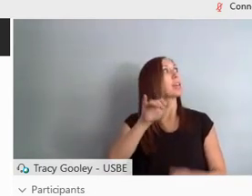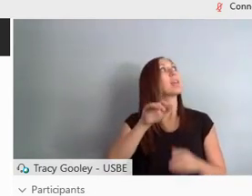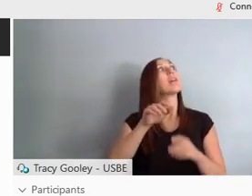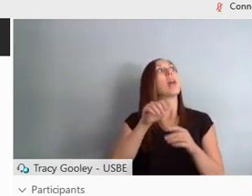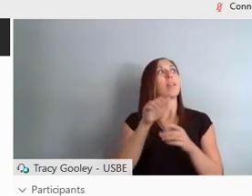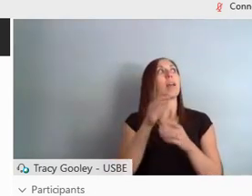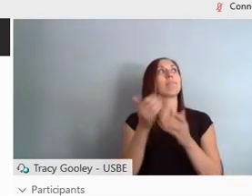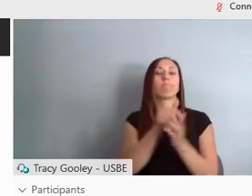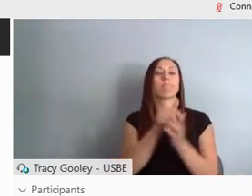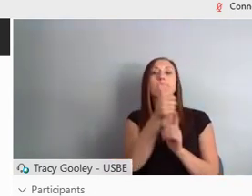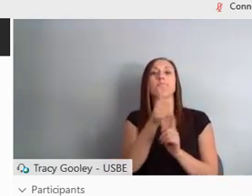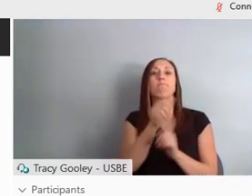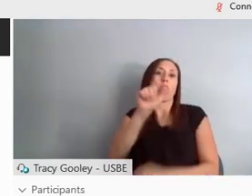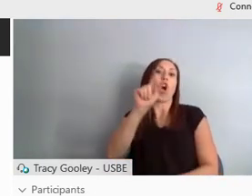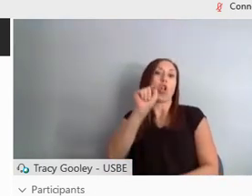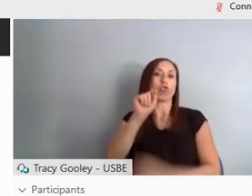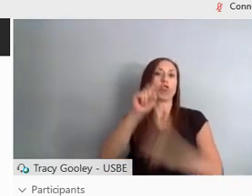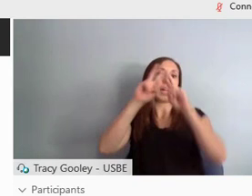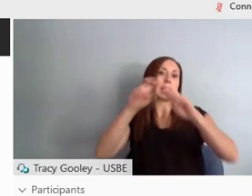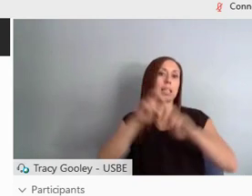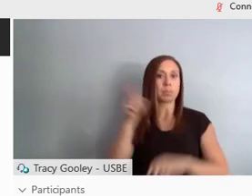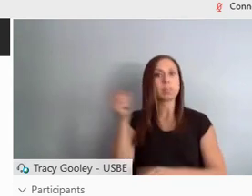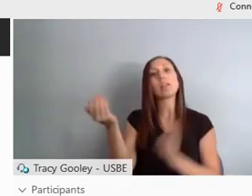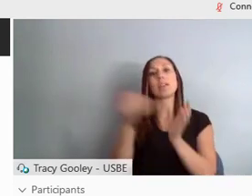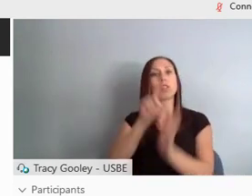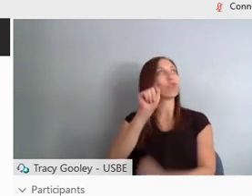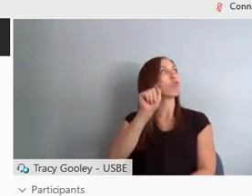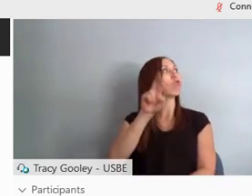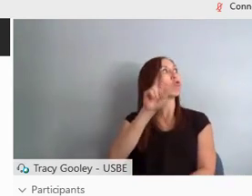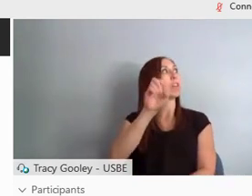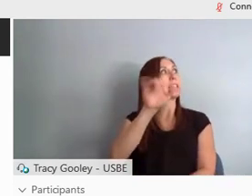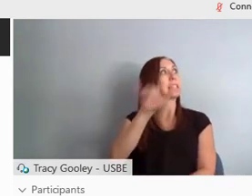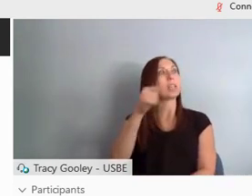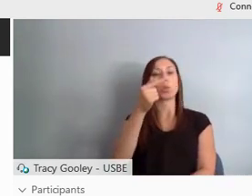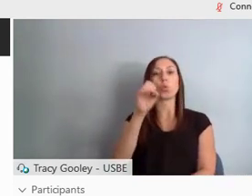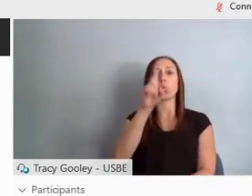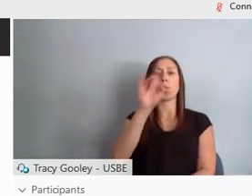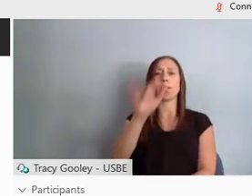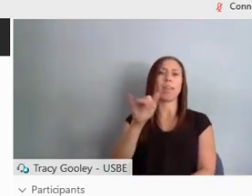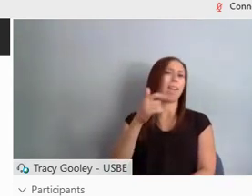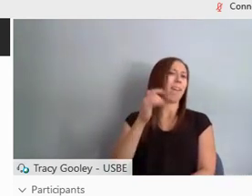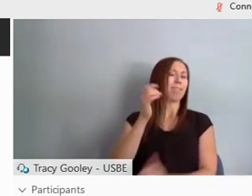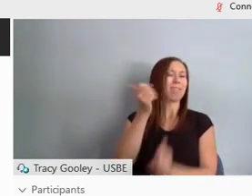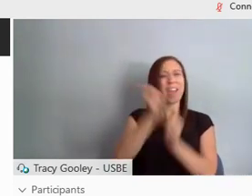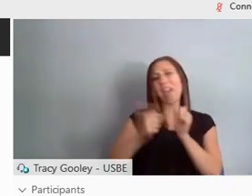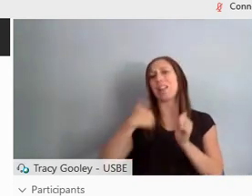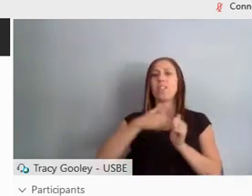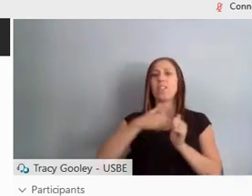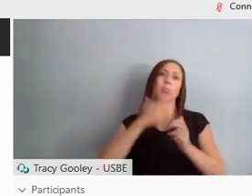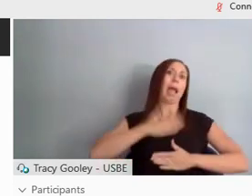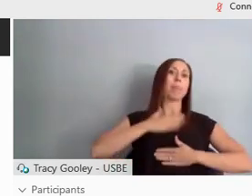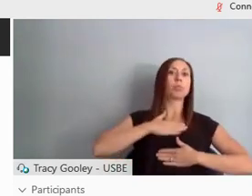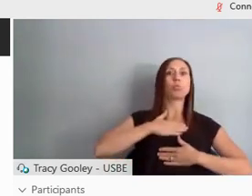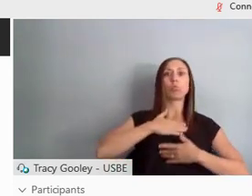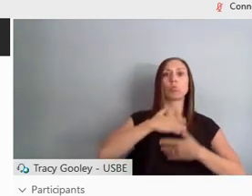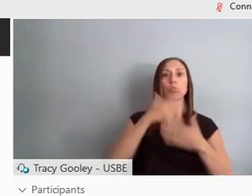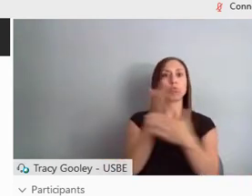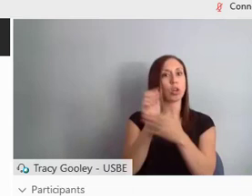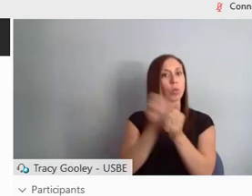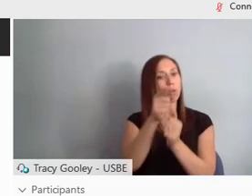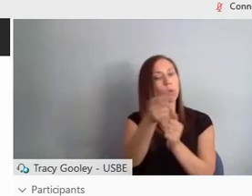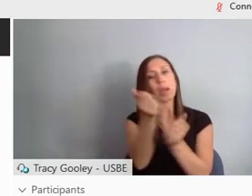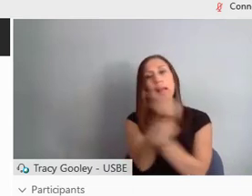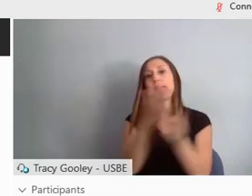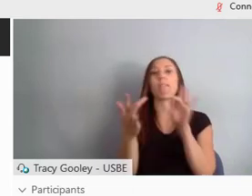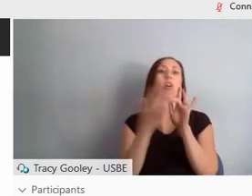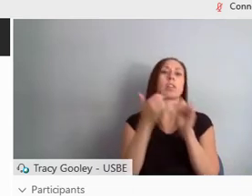alternate assessments, your contact would be Tracy Gooley. Again, any of us are happy to answer questions for you. If you need them,